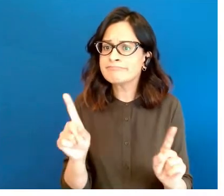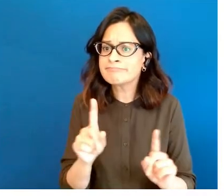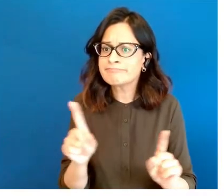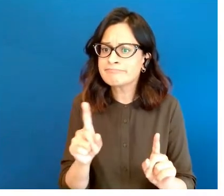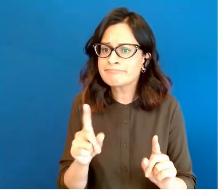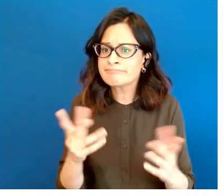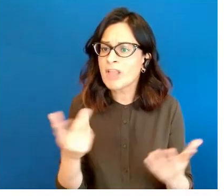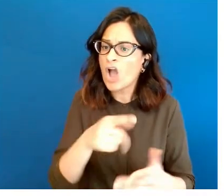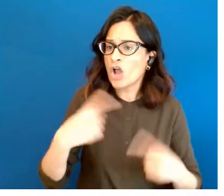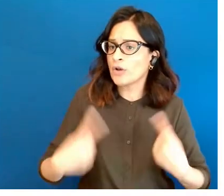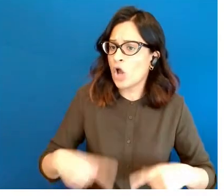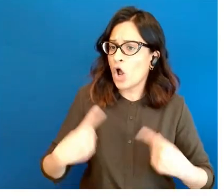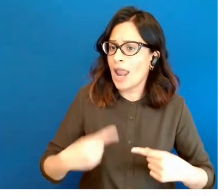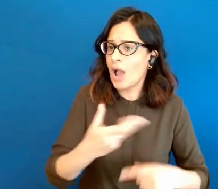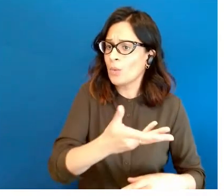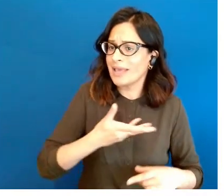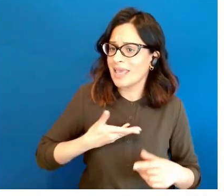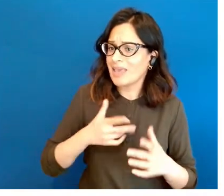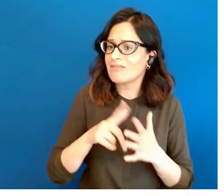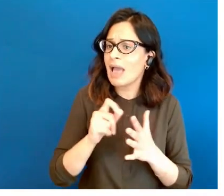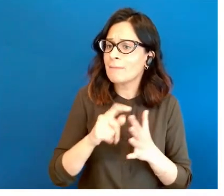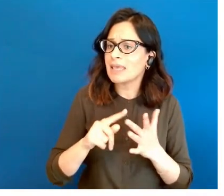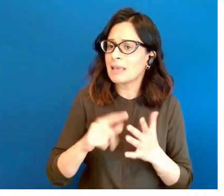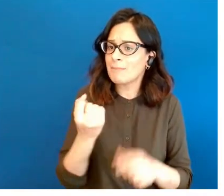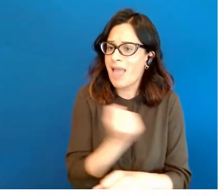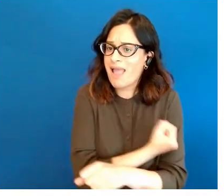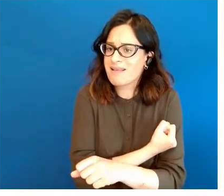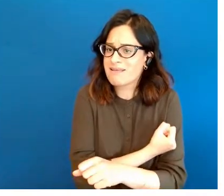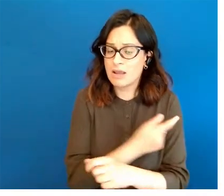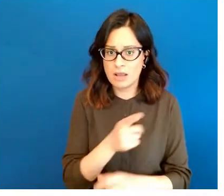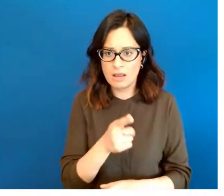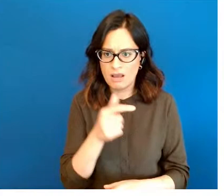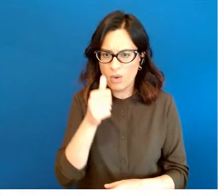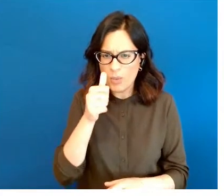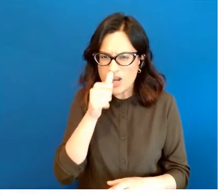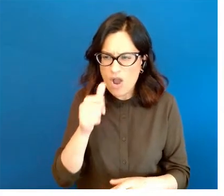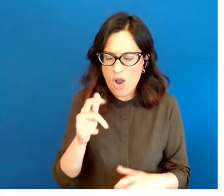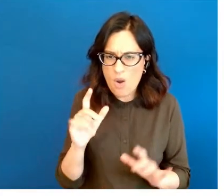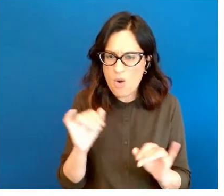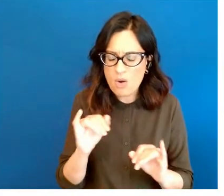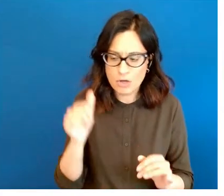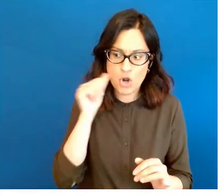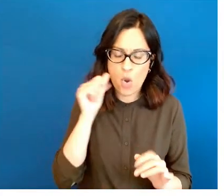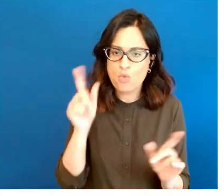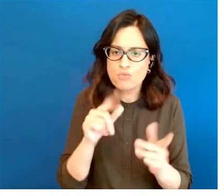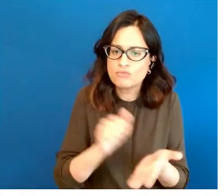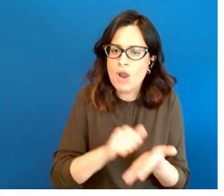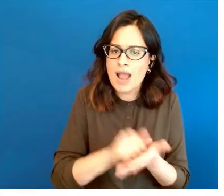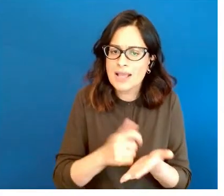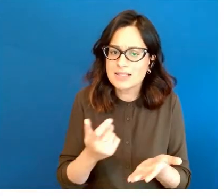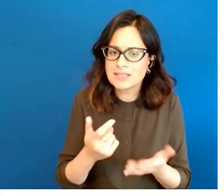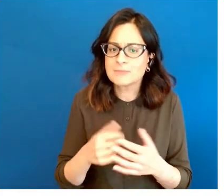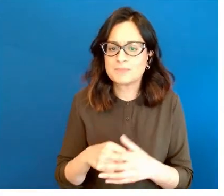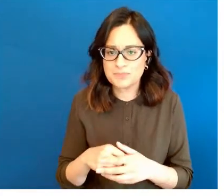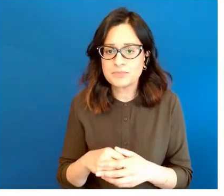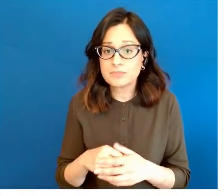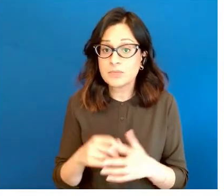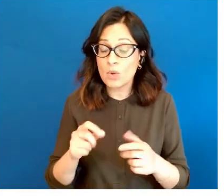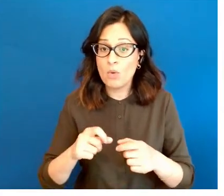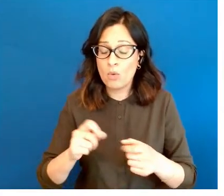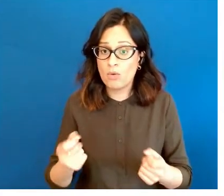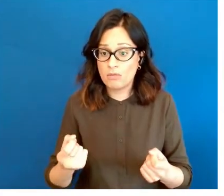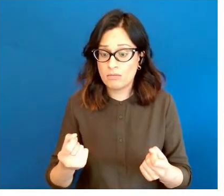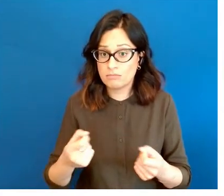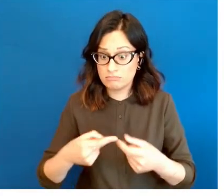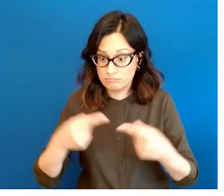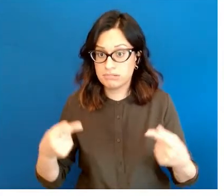allowed to give an adrenaline pen, which we all know isn't true. The other converse mistake is we shouldn't in general be